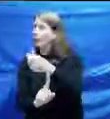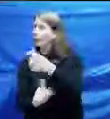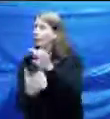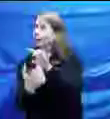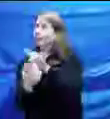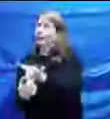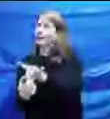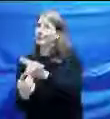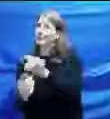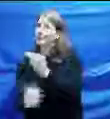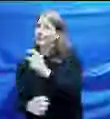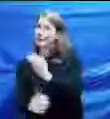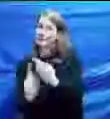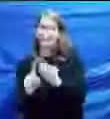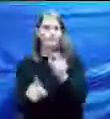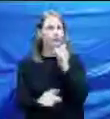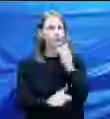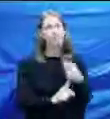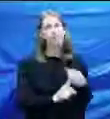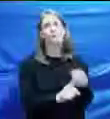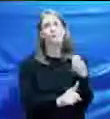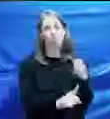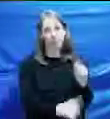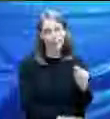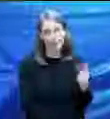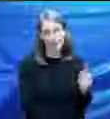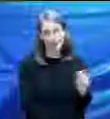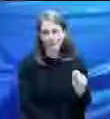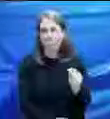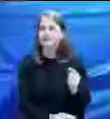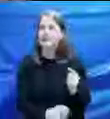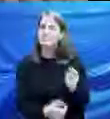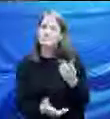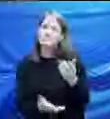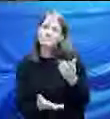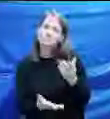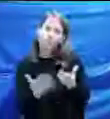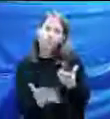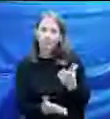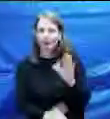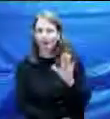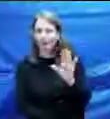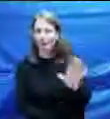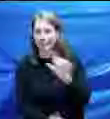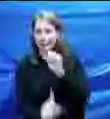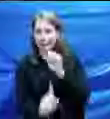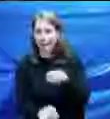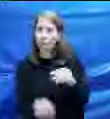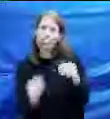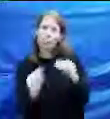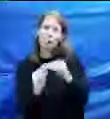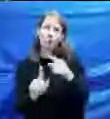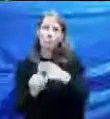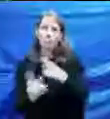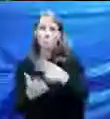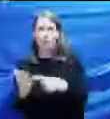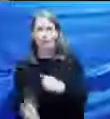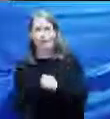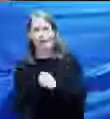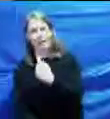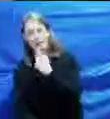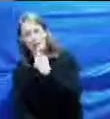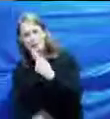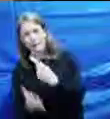You know, it's partly from general experience, from something I had said, from something a classmate had said, not really from the text. And